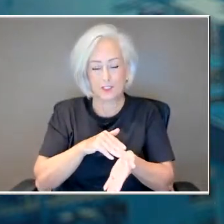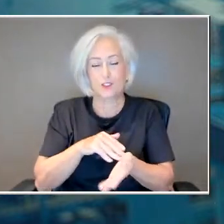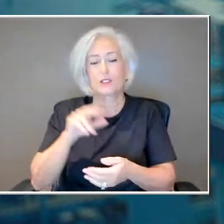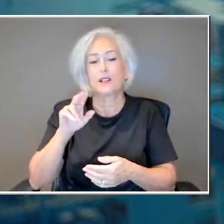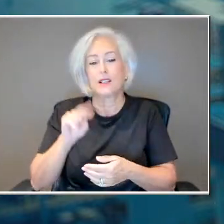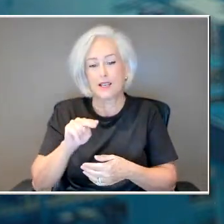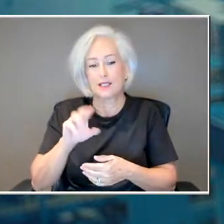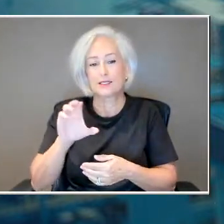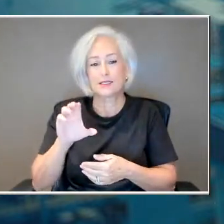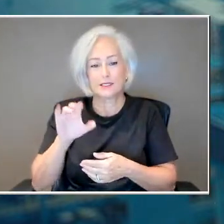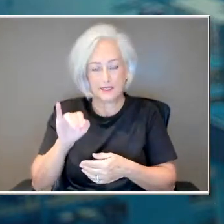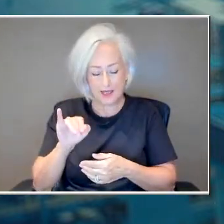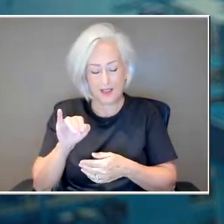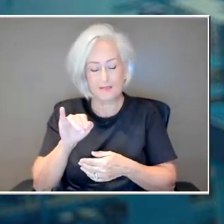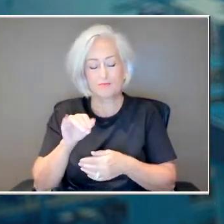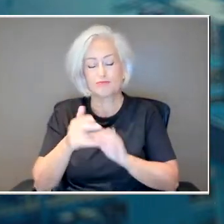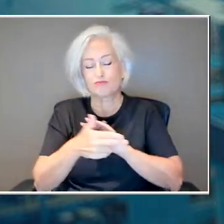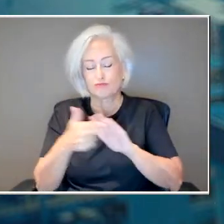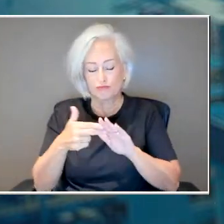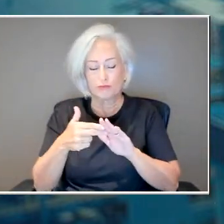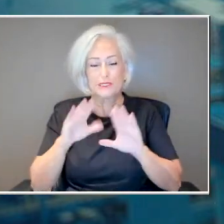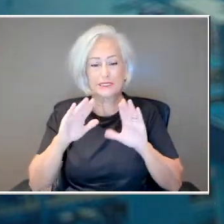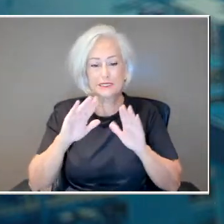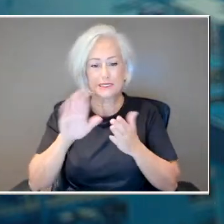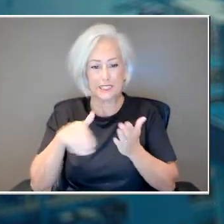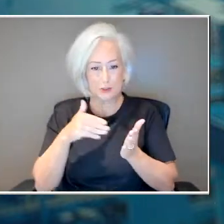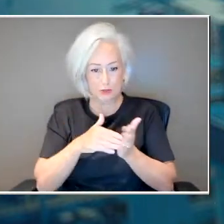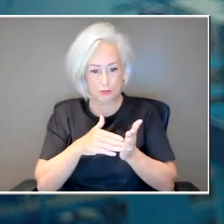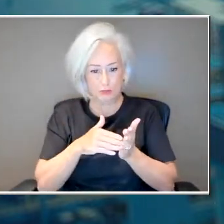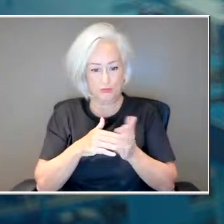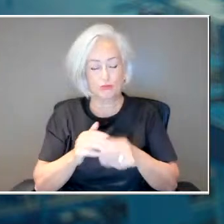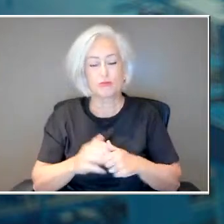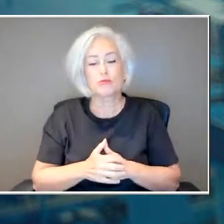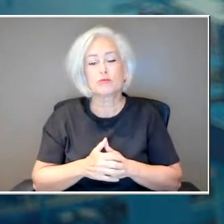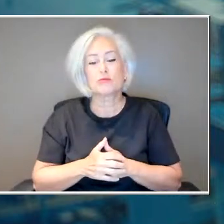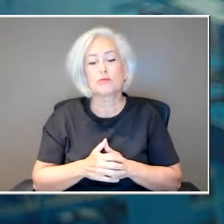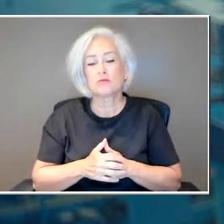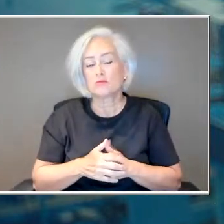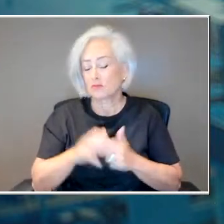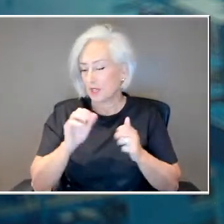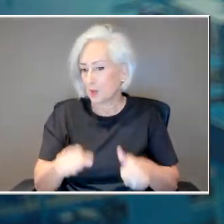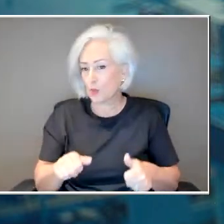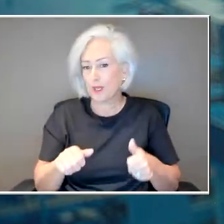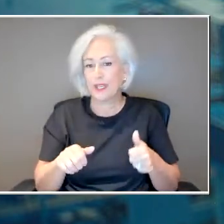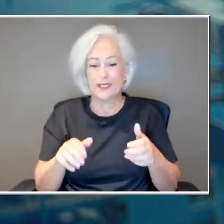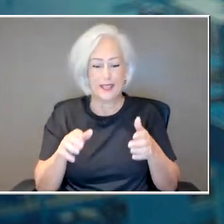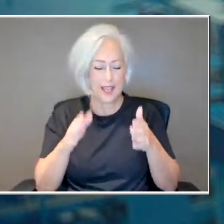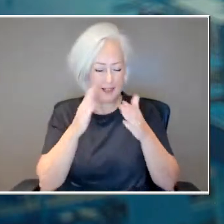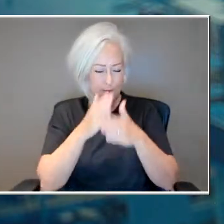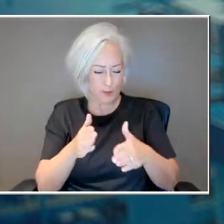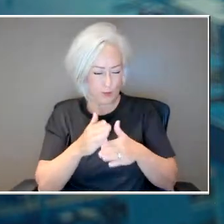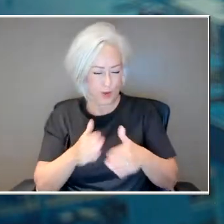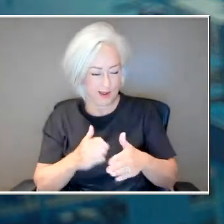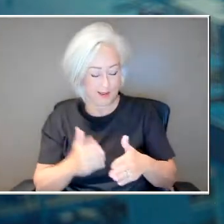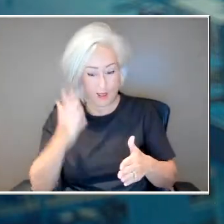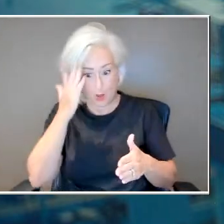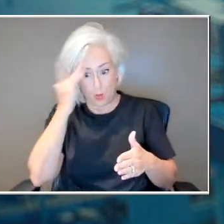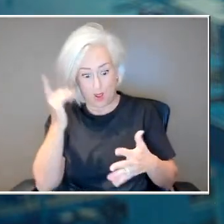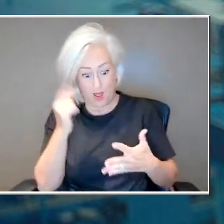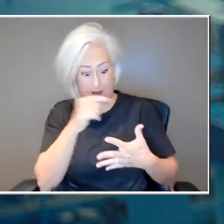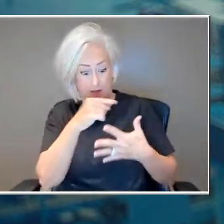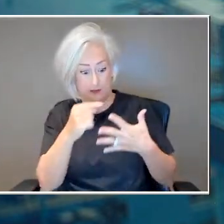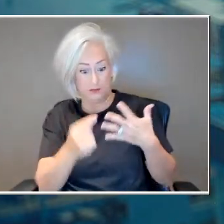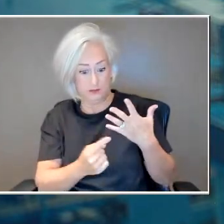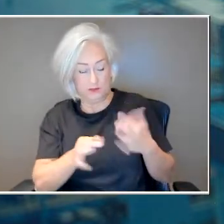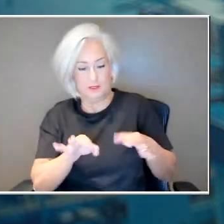that statistically studies have shown, and it can even be broken down into the whys of that, but it can